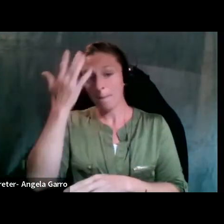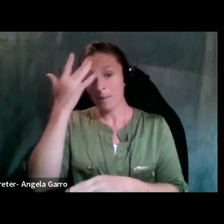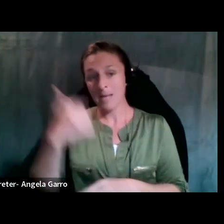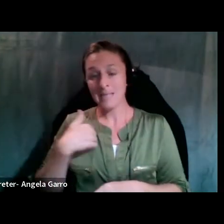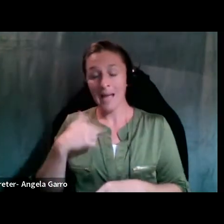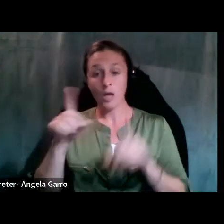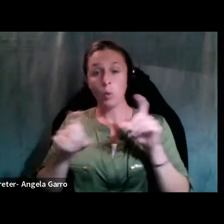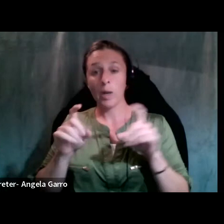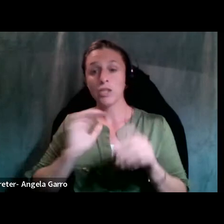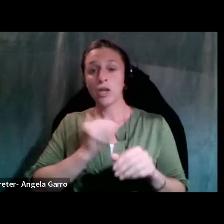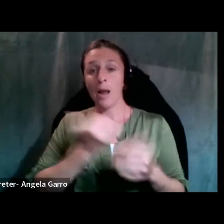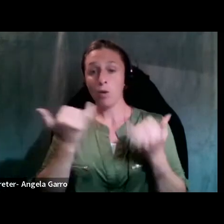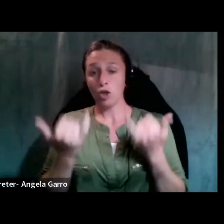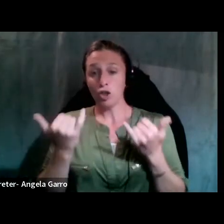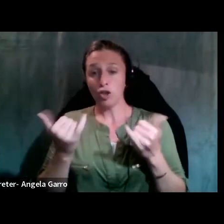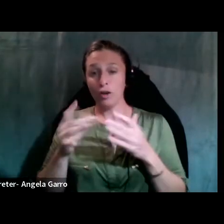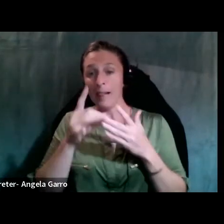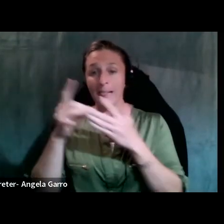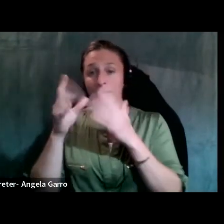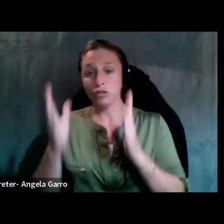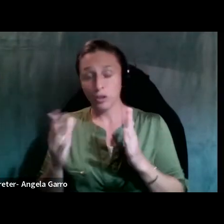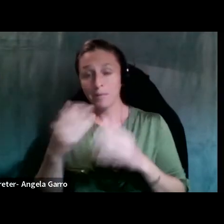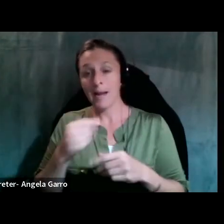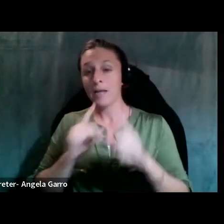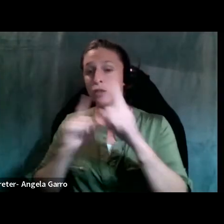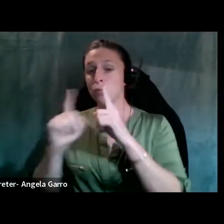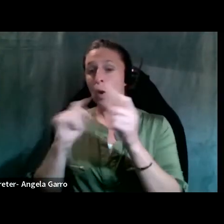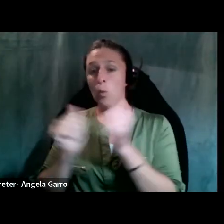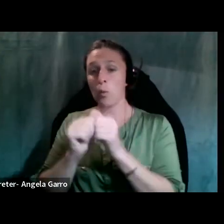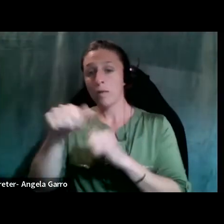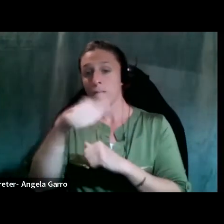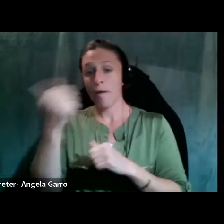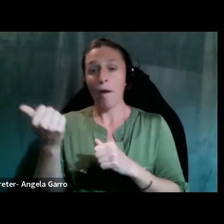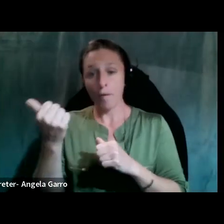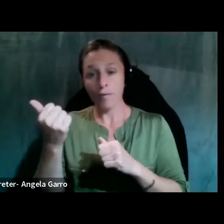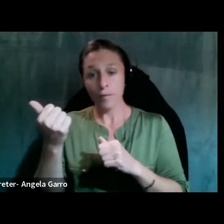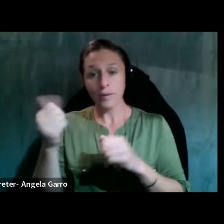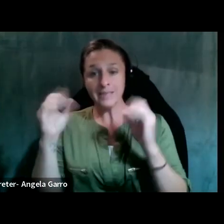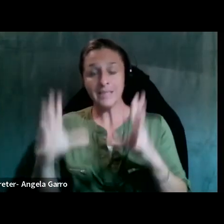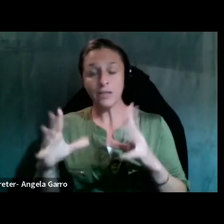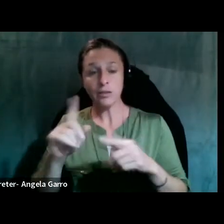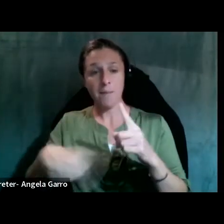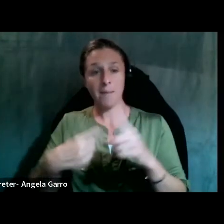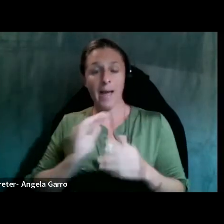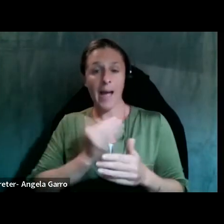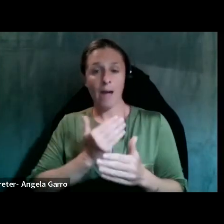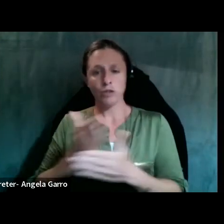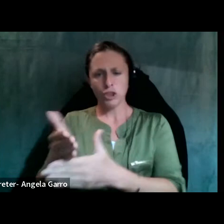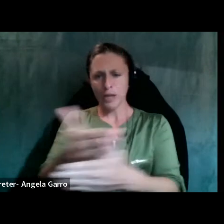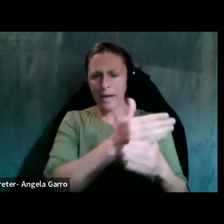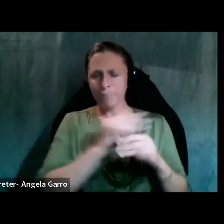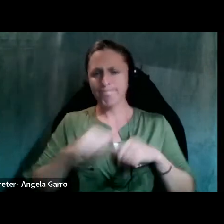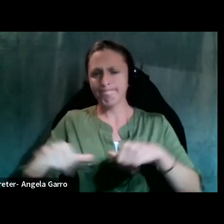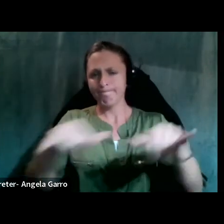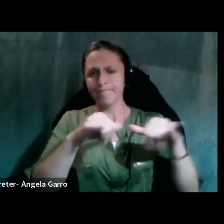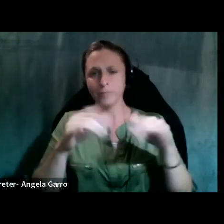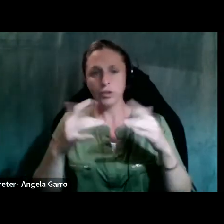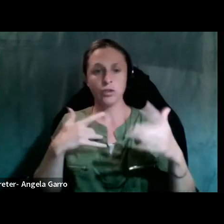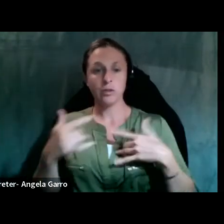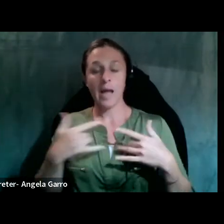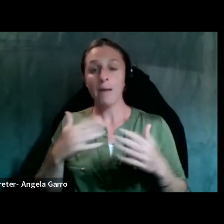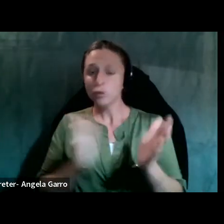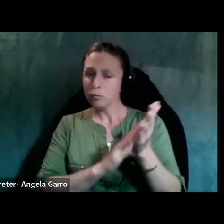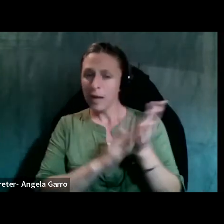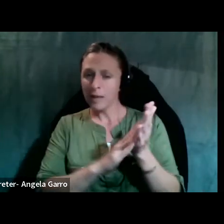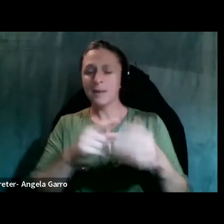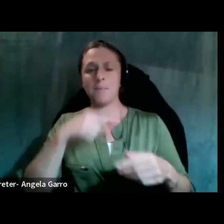current leadership and spoke with other teachers about our shared concerns. While I was praised publicly and privately by our